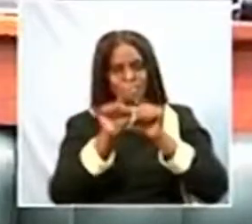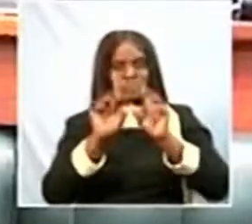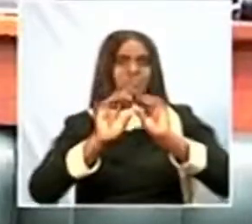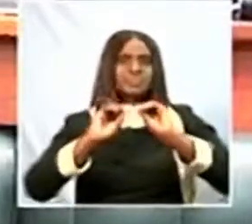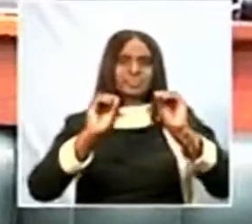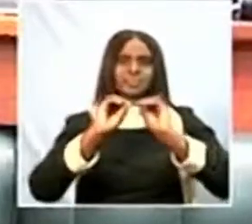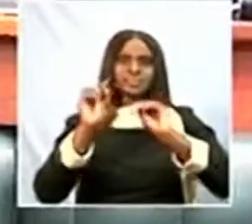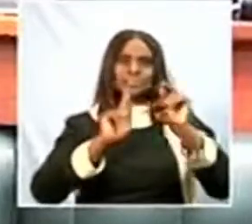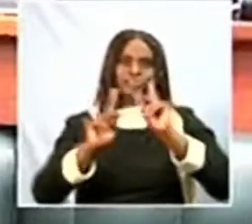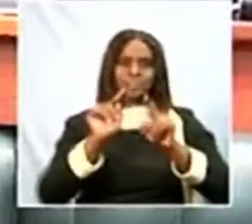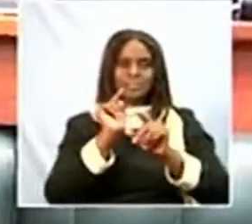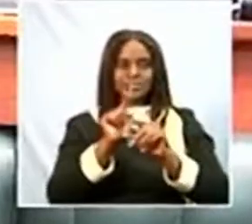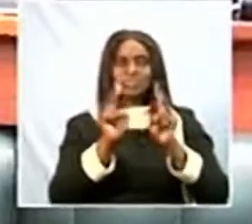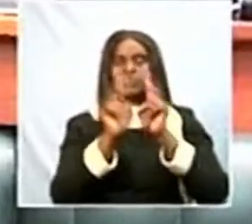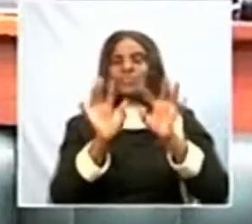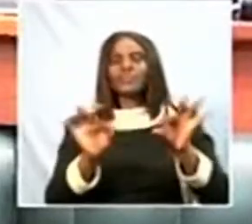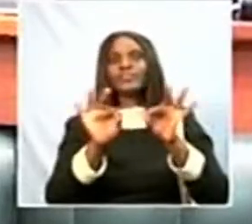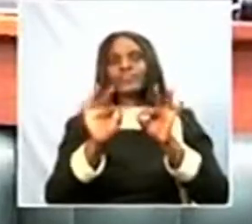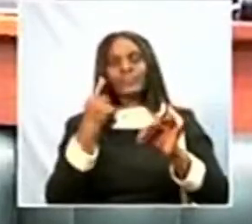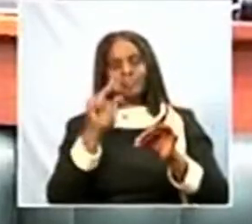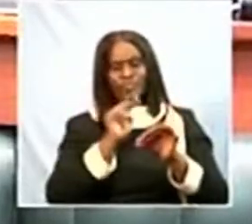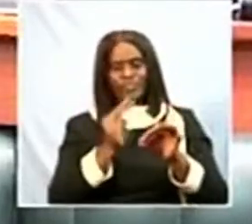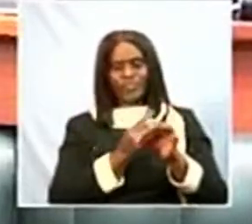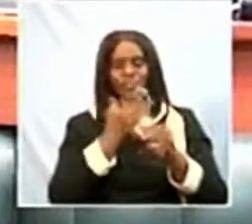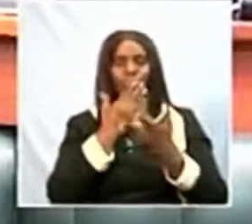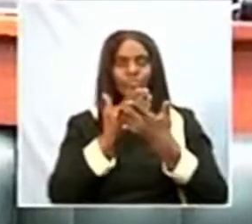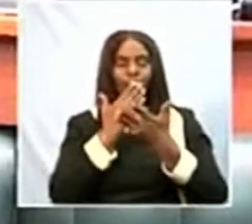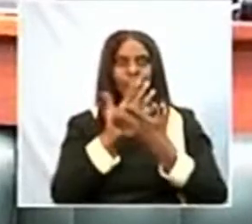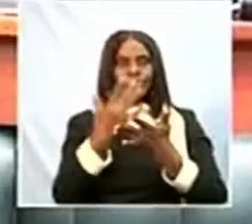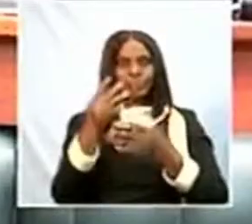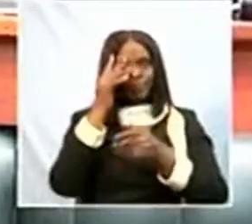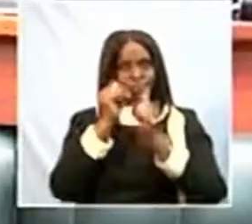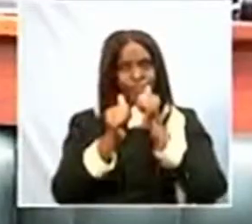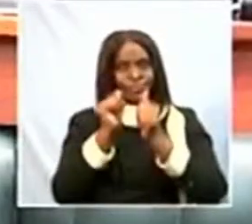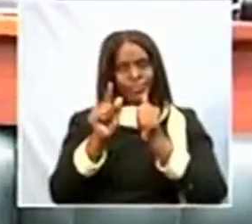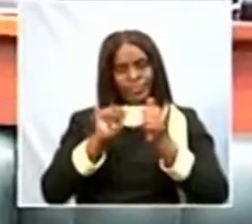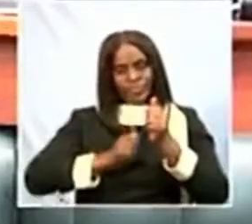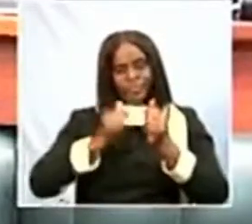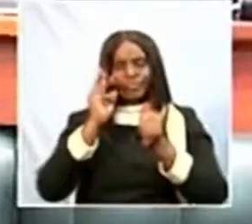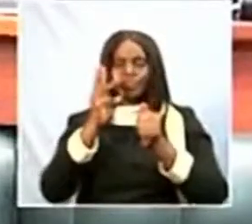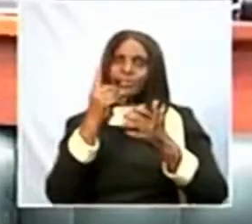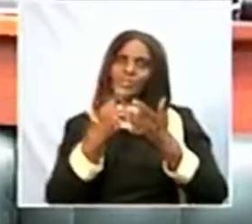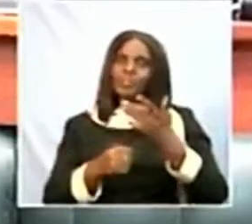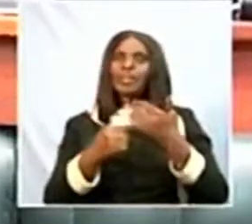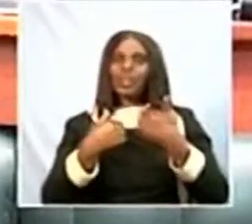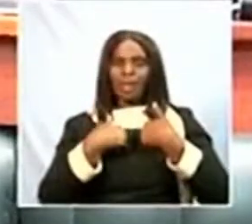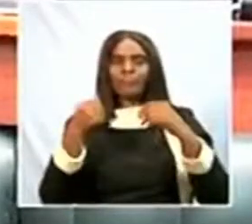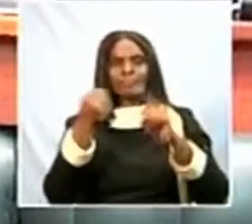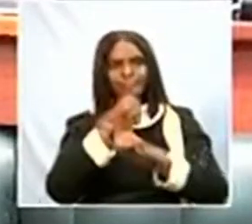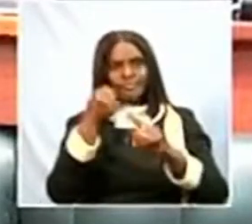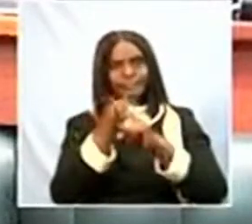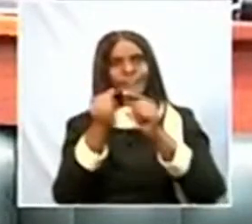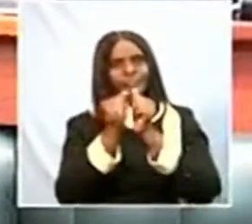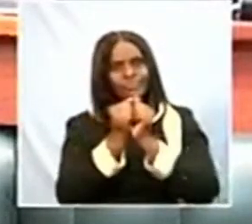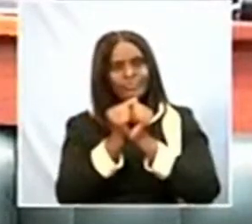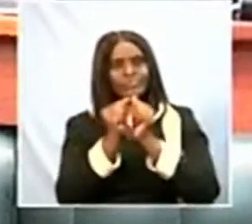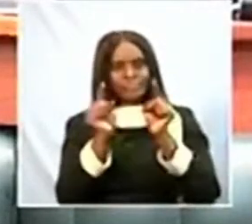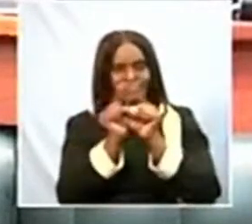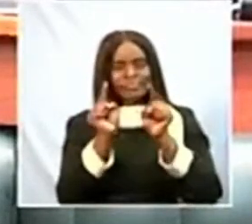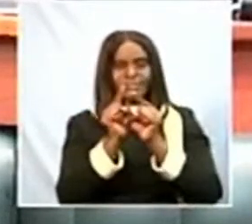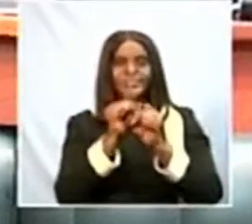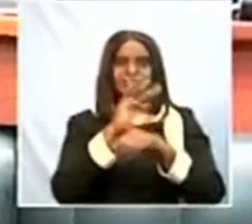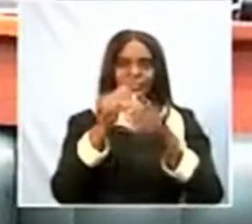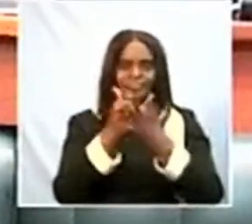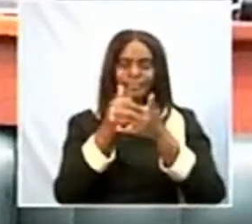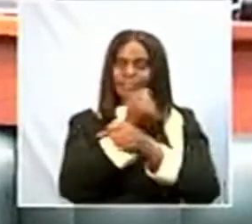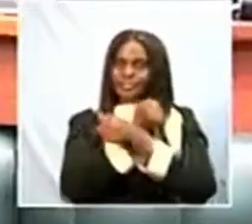general public is actually going to do us a good thing, because we are going to fight together and put an end to